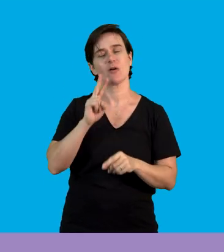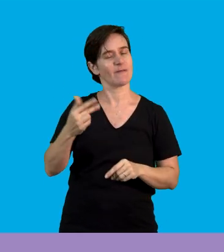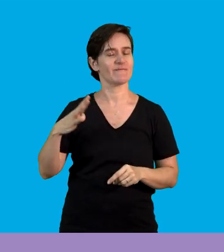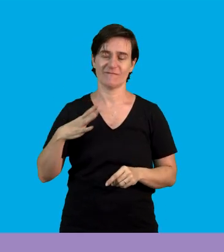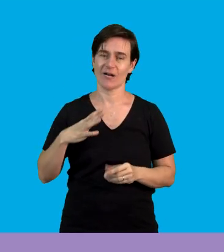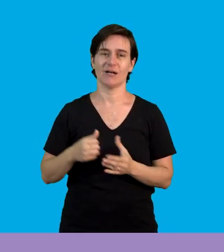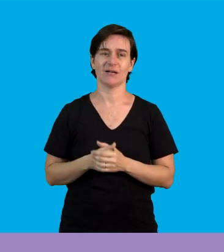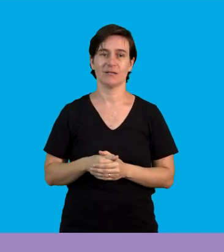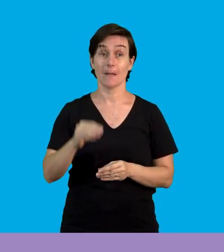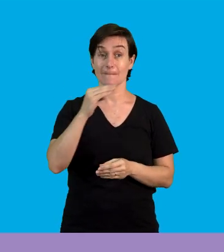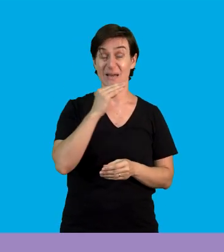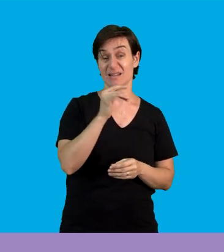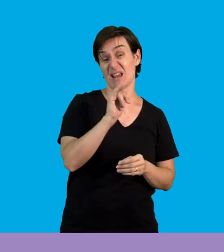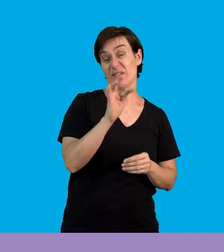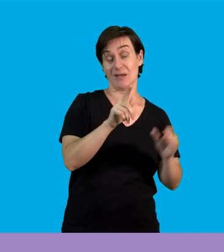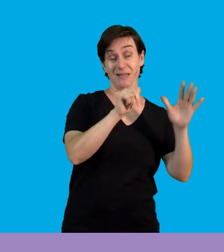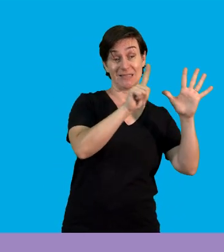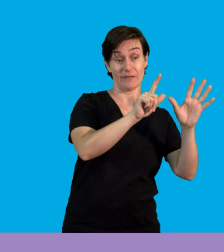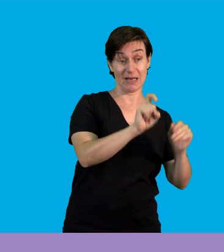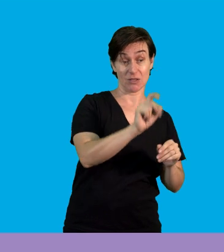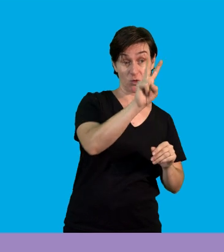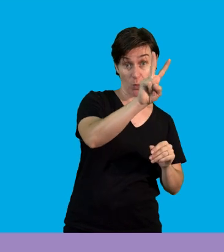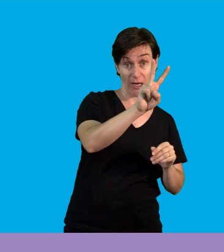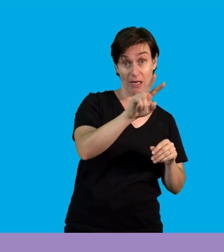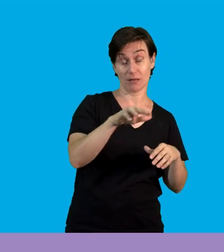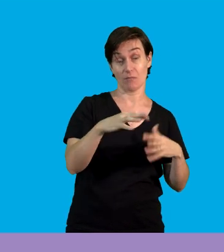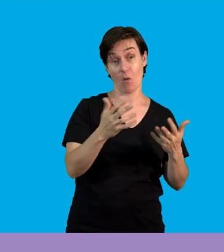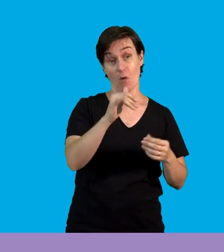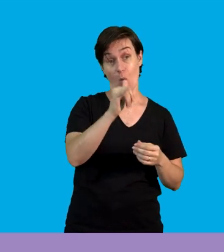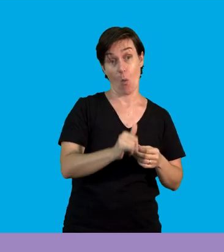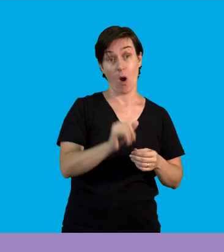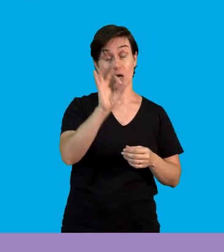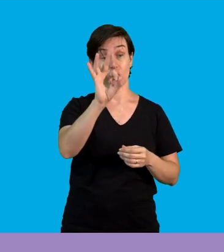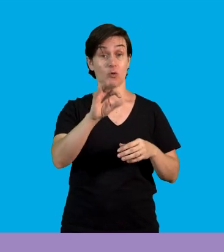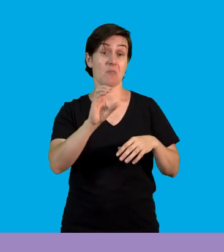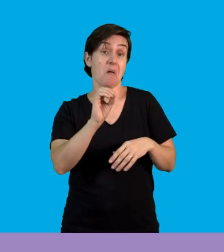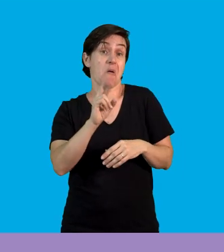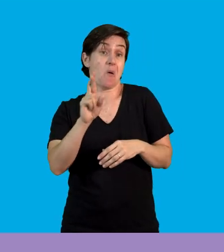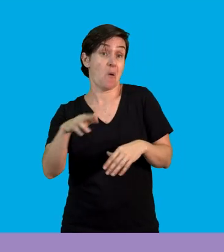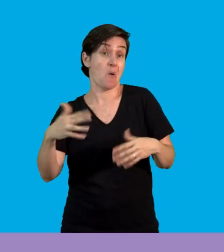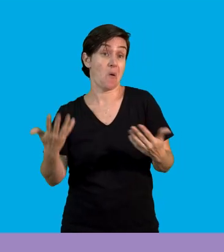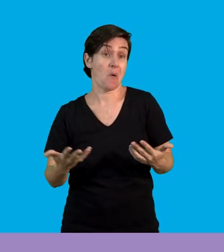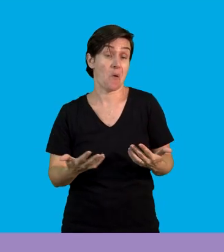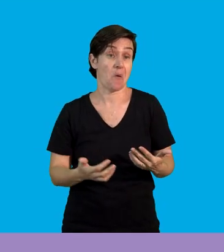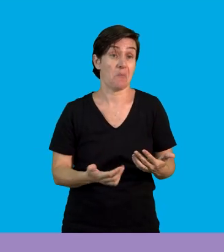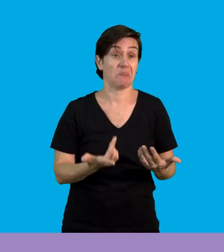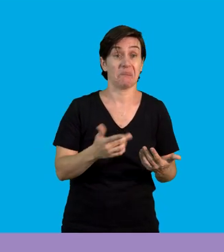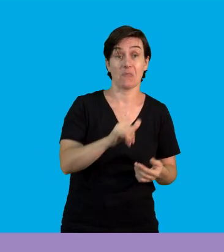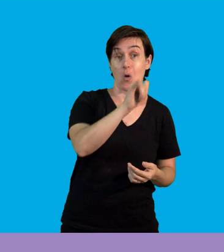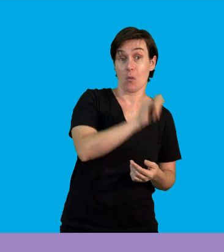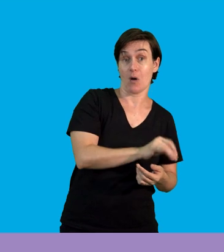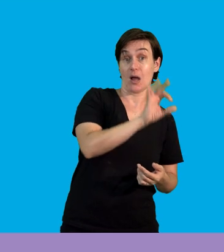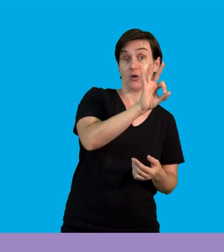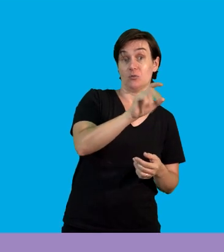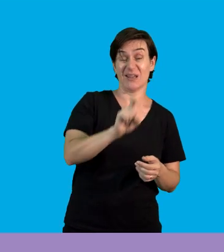means that x squared, if x squared comes first, like in the first term, or it's written at the